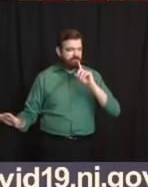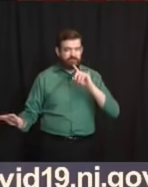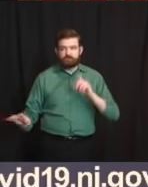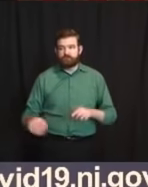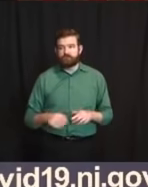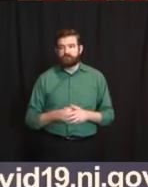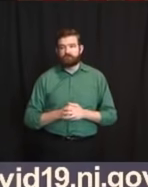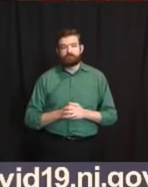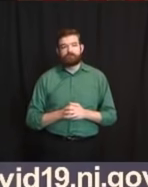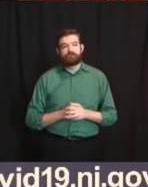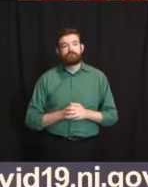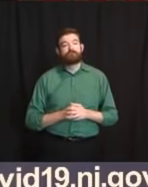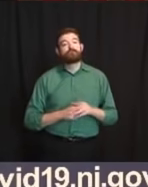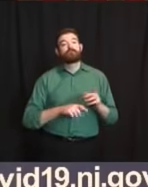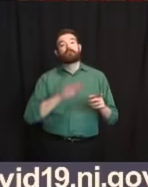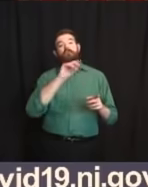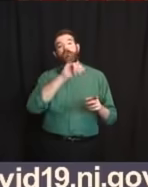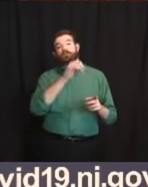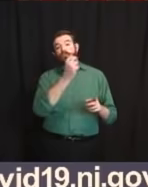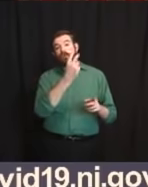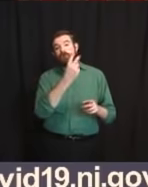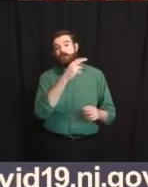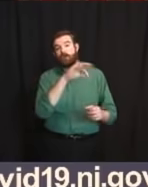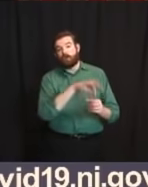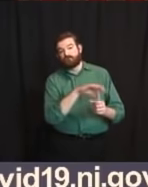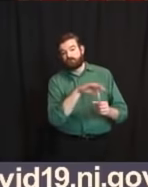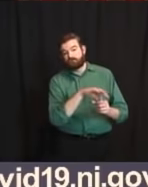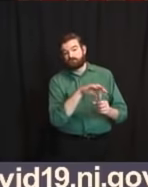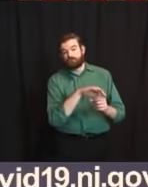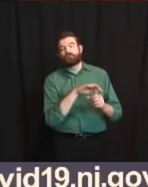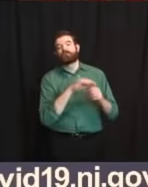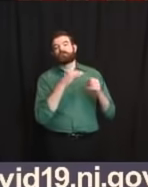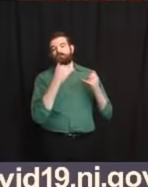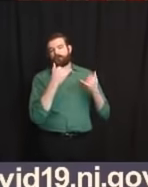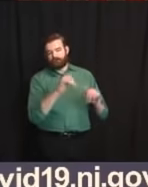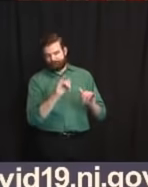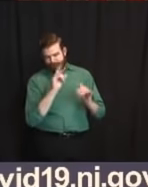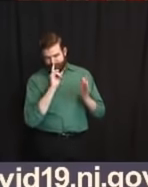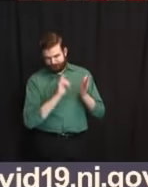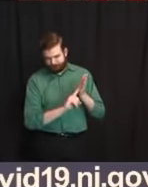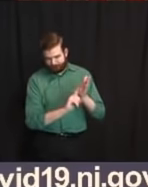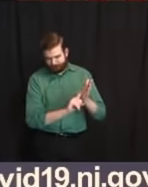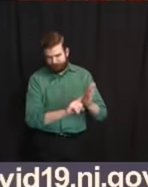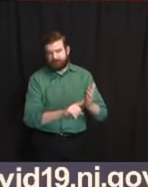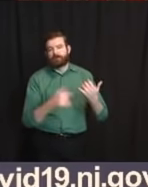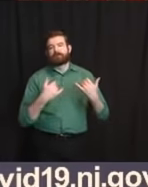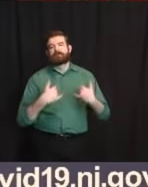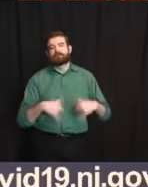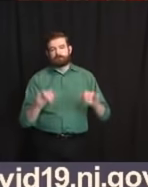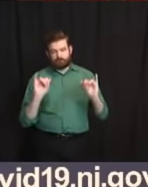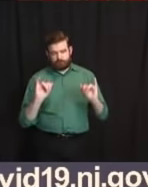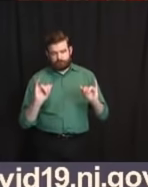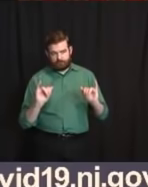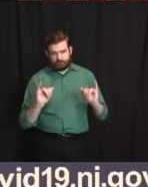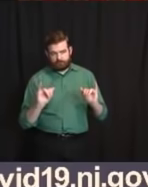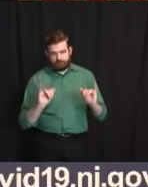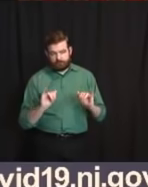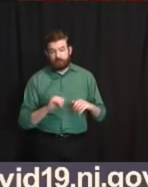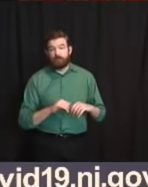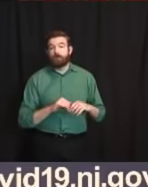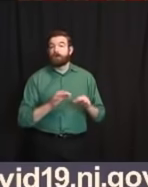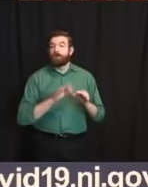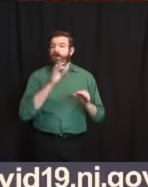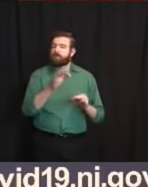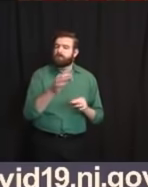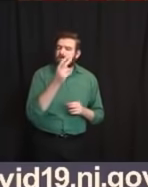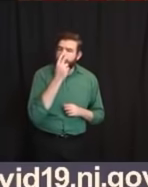the May 12th election, Nikita. There's no plans right now to extend anything unless Matt tells me otherwise on the May 12 election. That'll